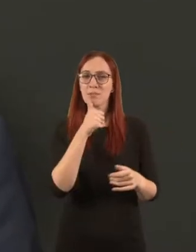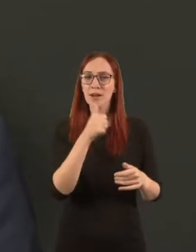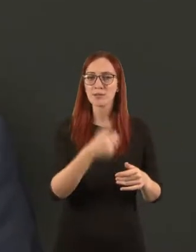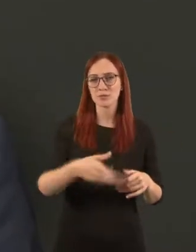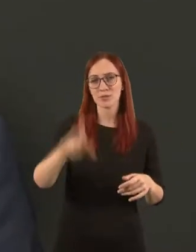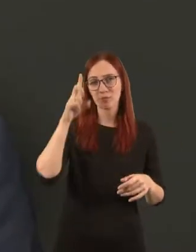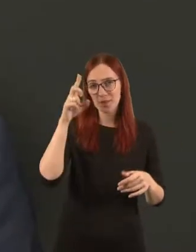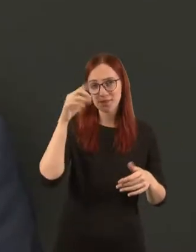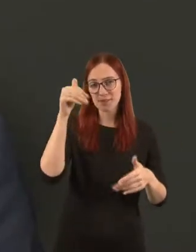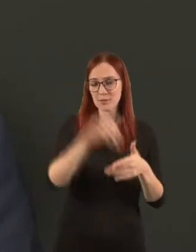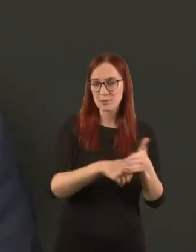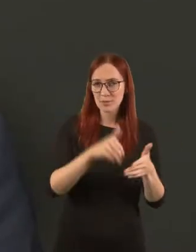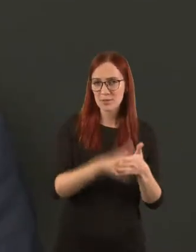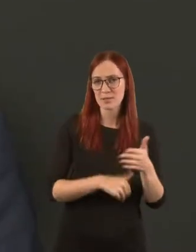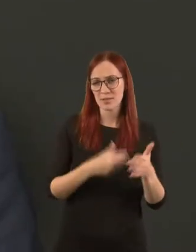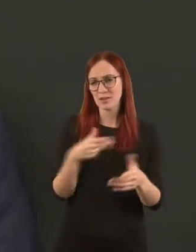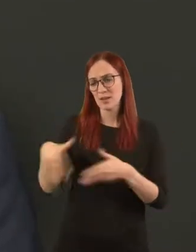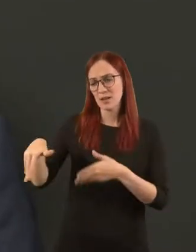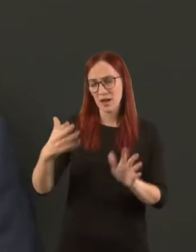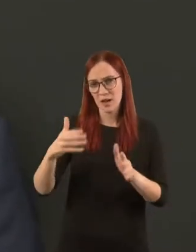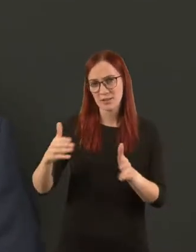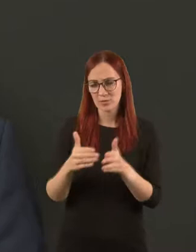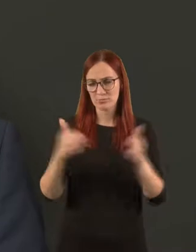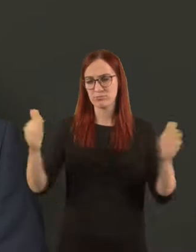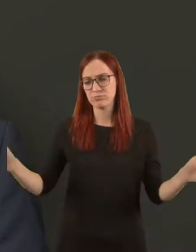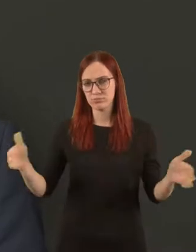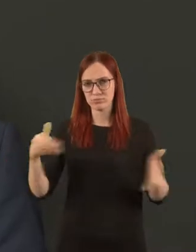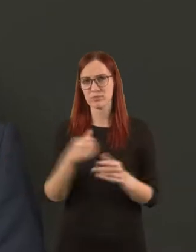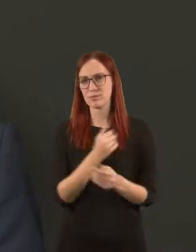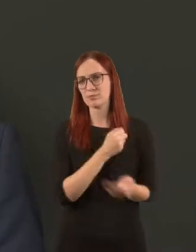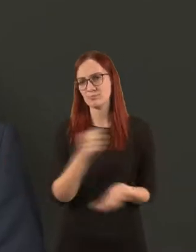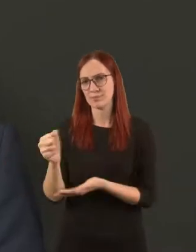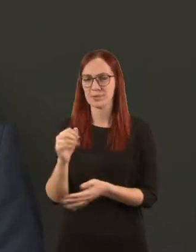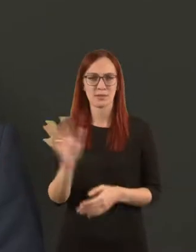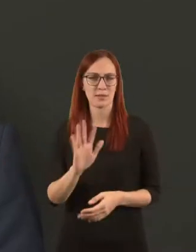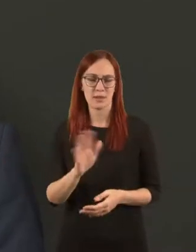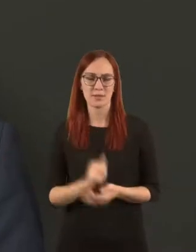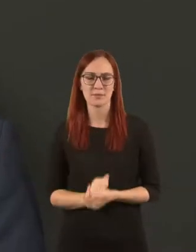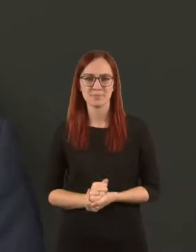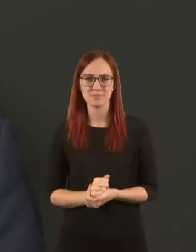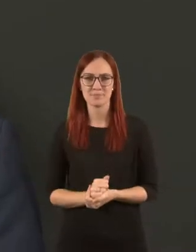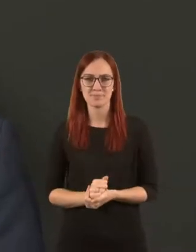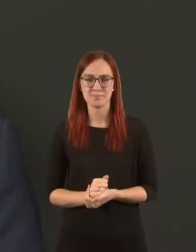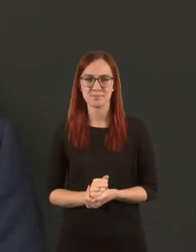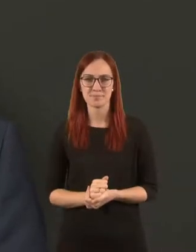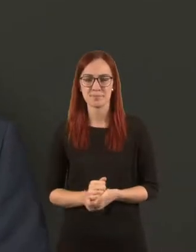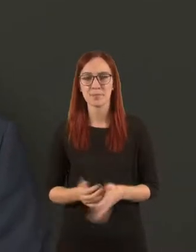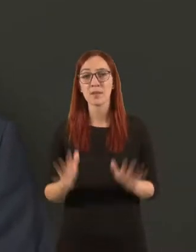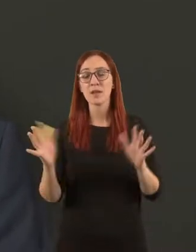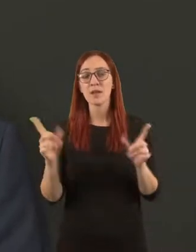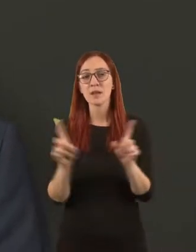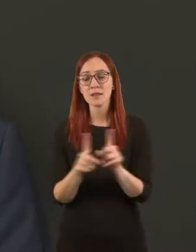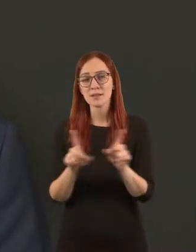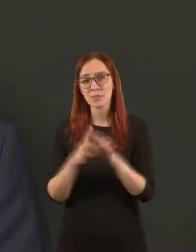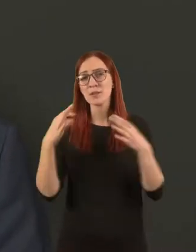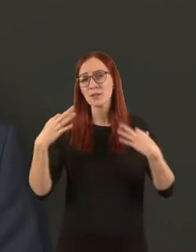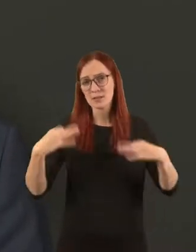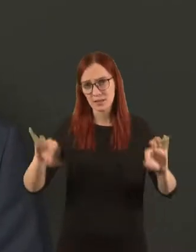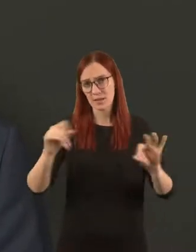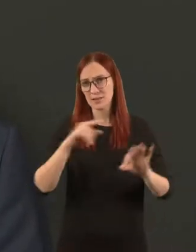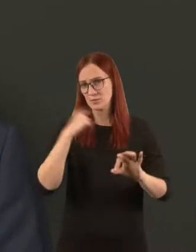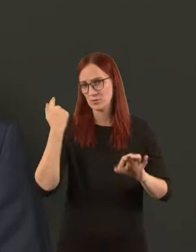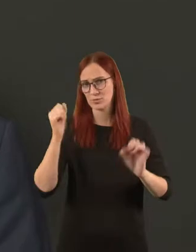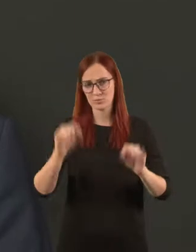coordination. We don't think that we should provide public funding if